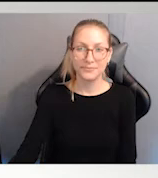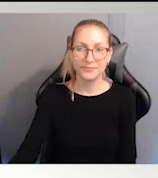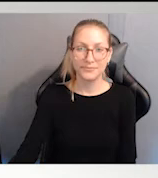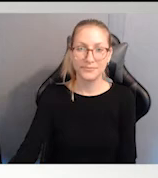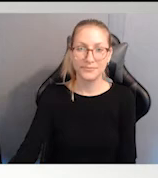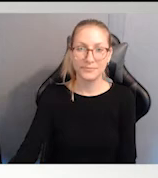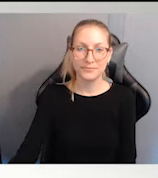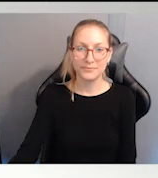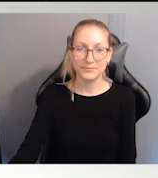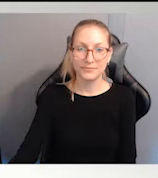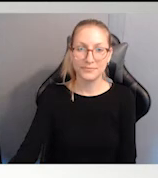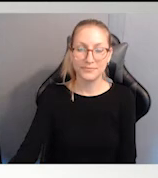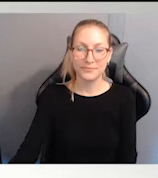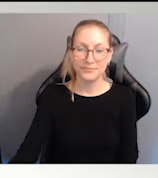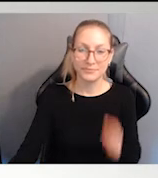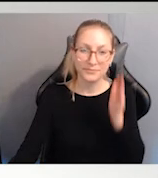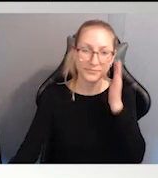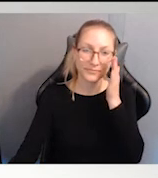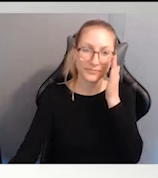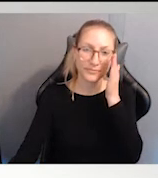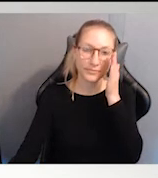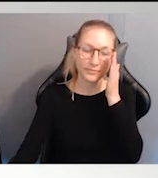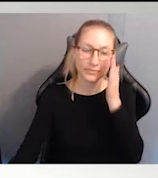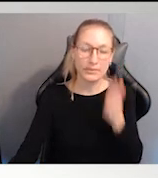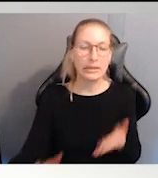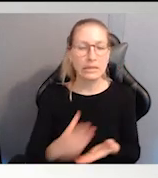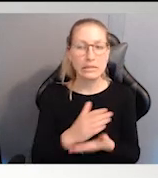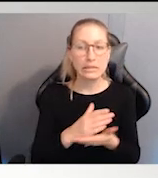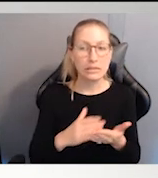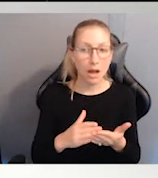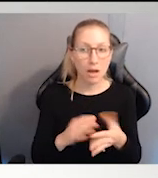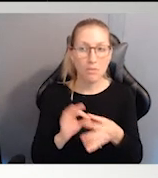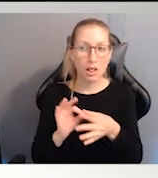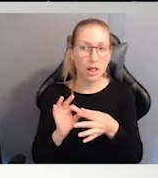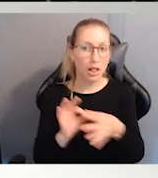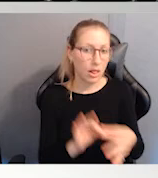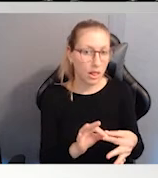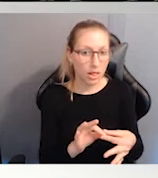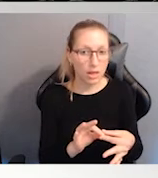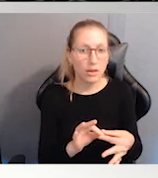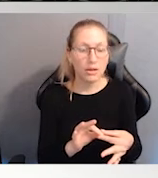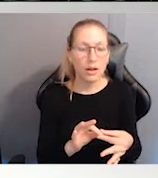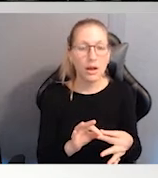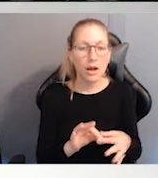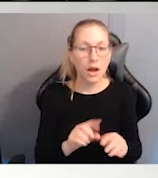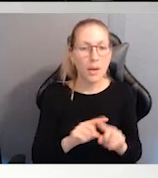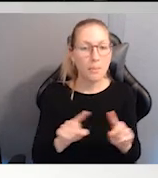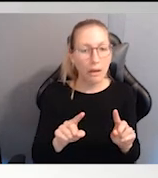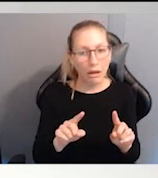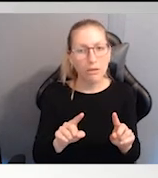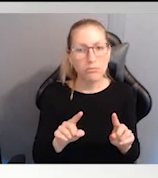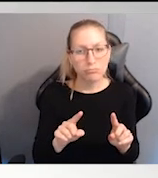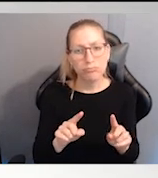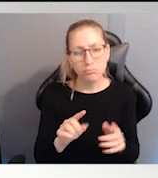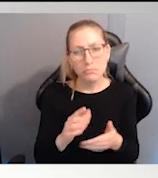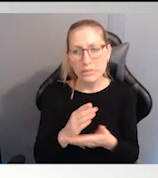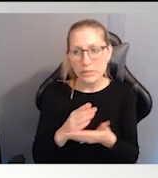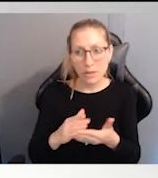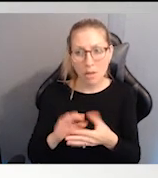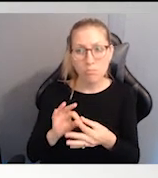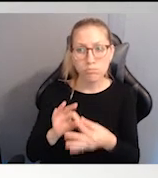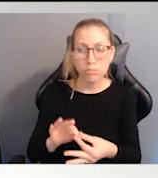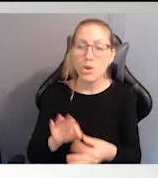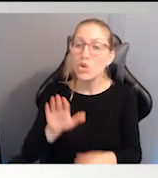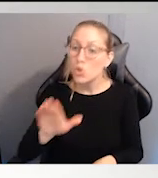Here he says, this one, and some of these may not pertain to what you're actually looking for, but some of them do. Yours says, I want a job.